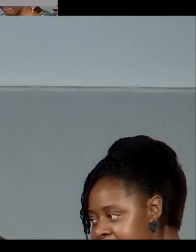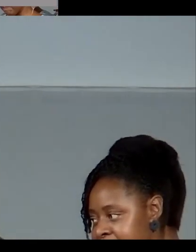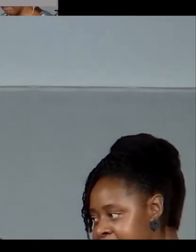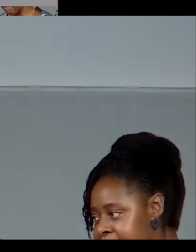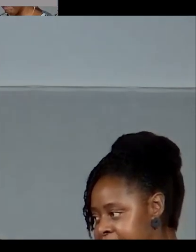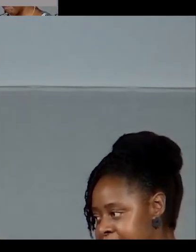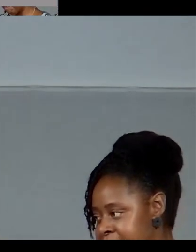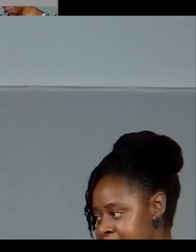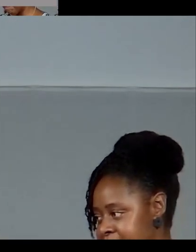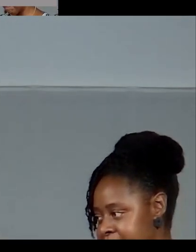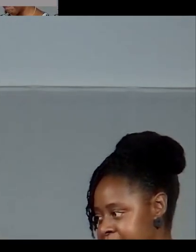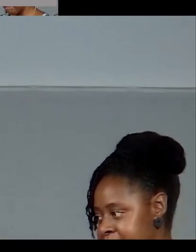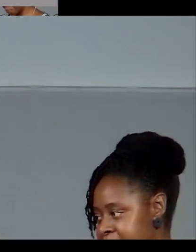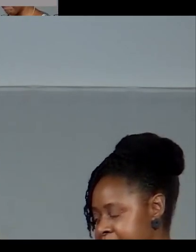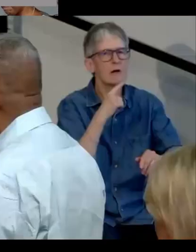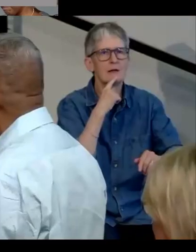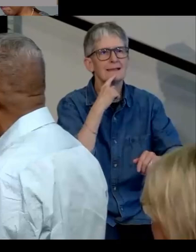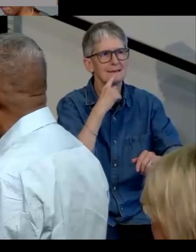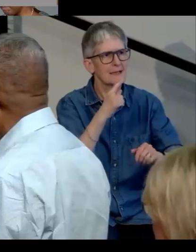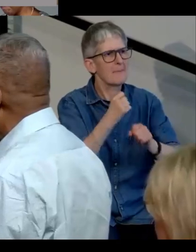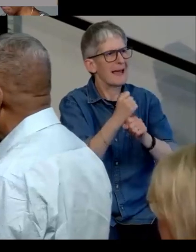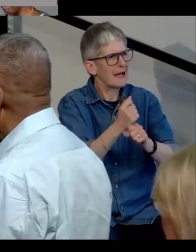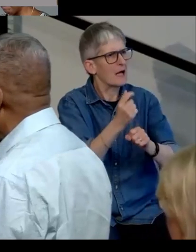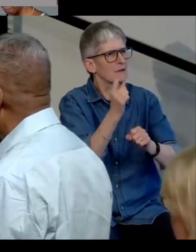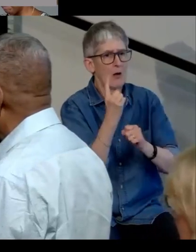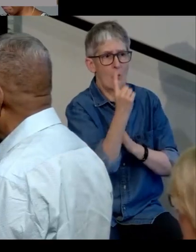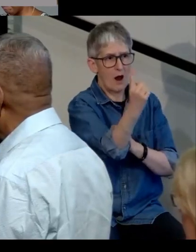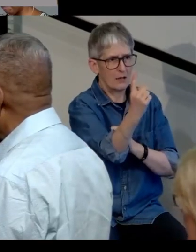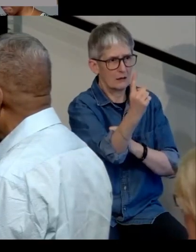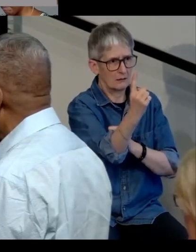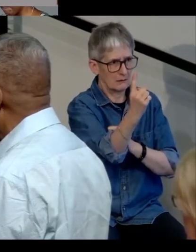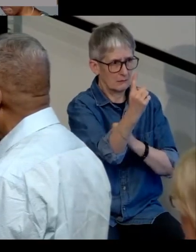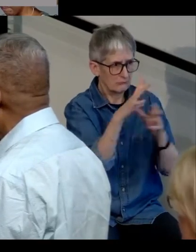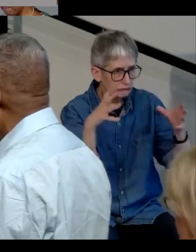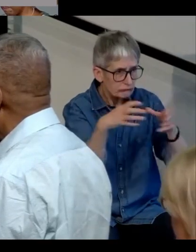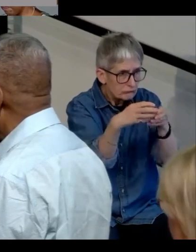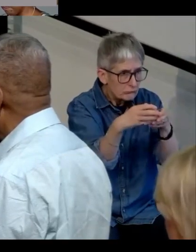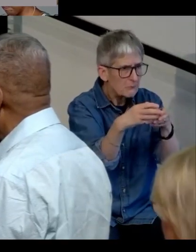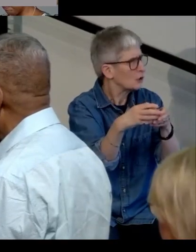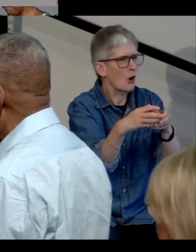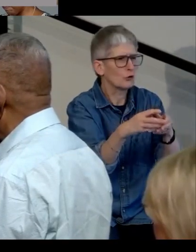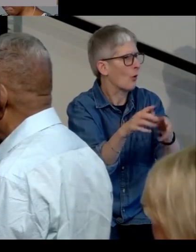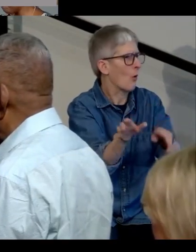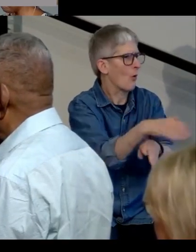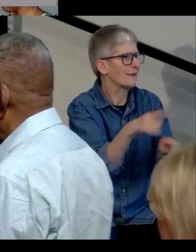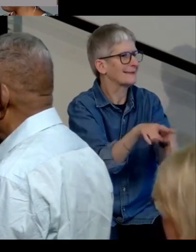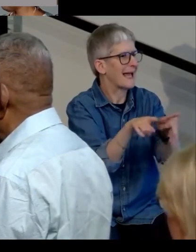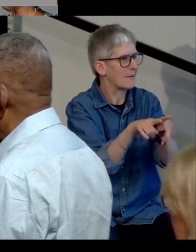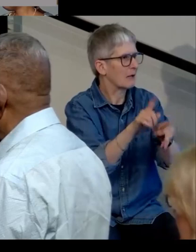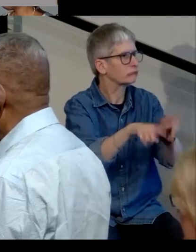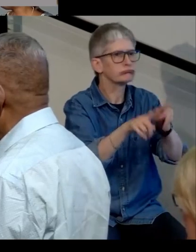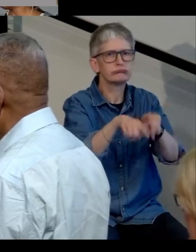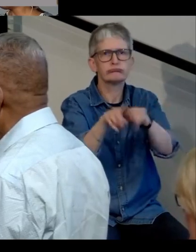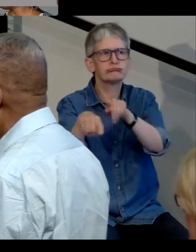but not all the same. And we pray that, Lord. It's so lovely to have a diversity of people coming into